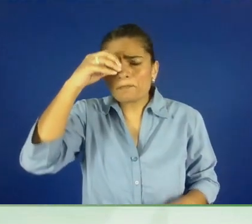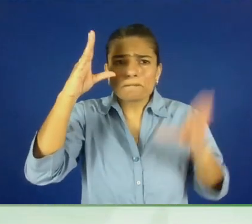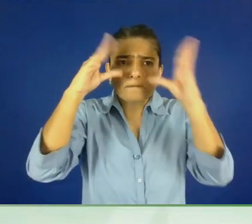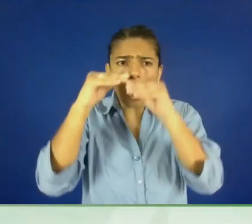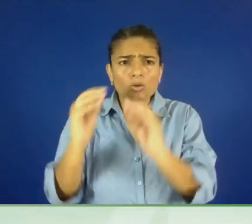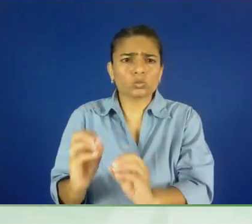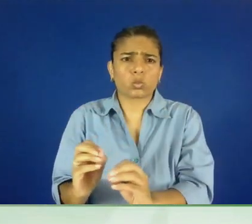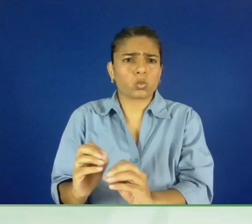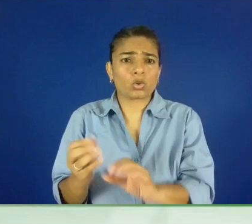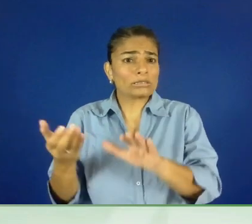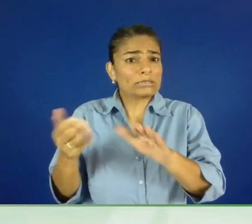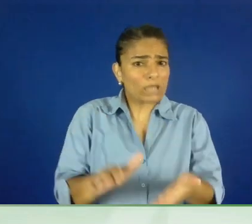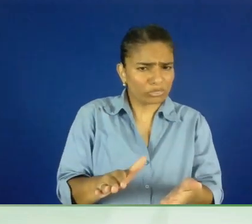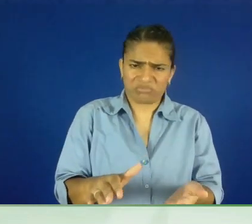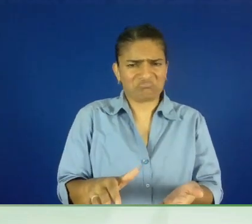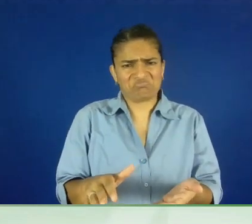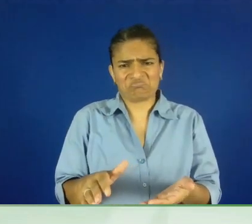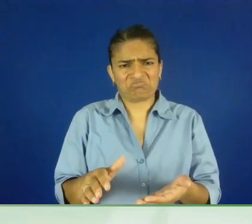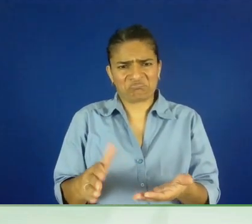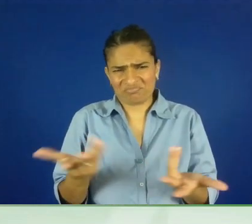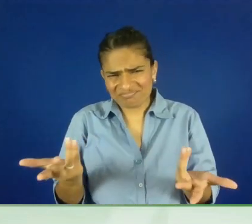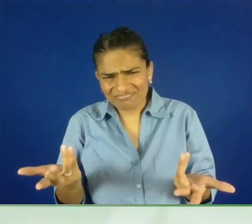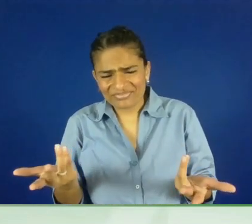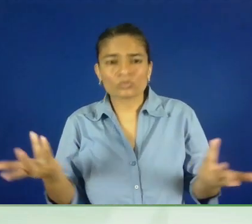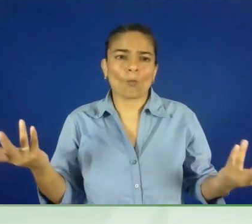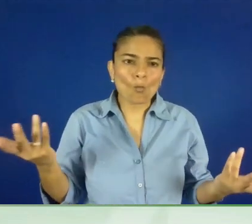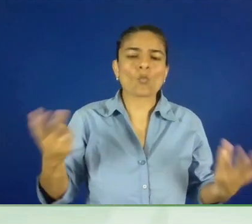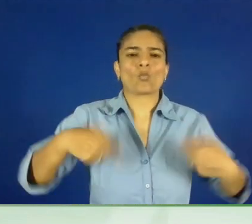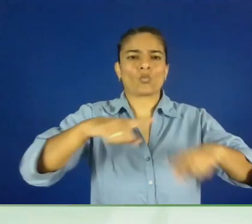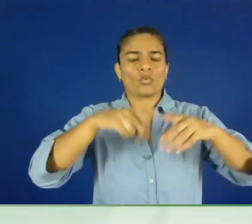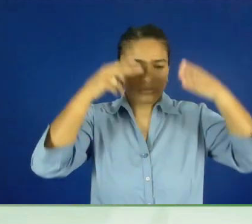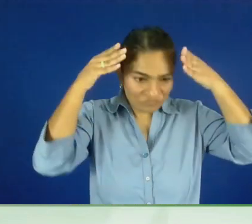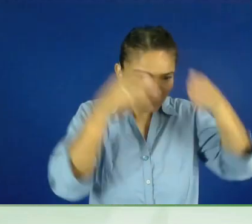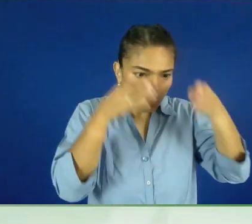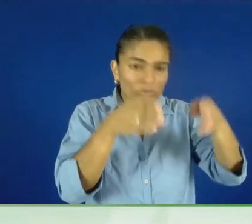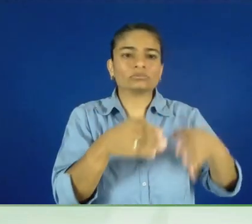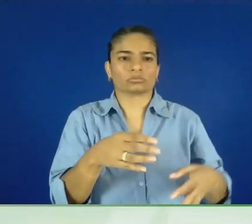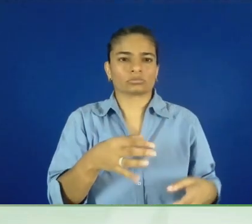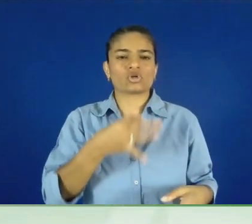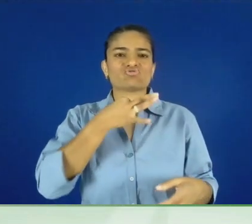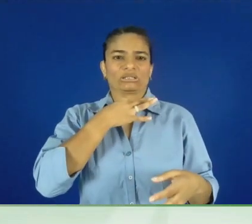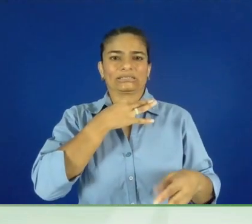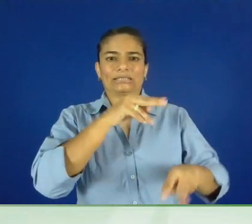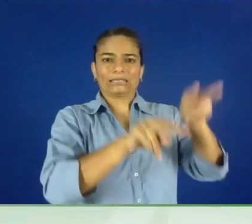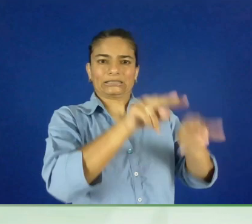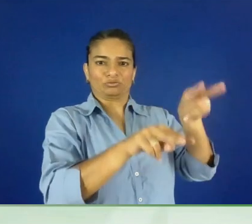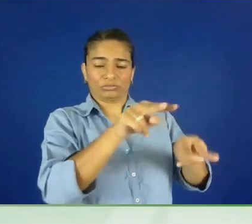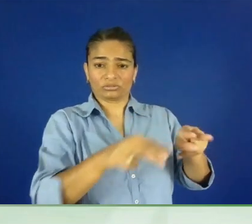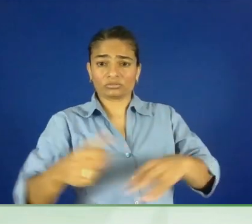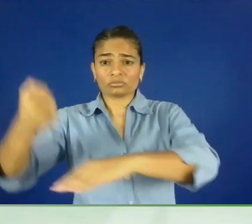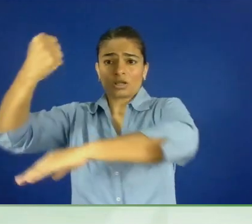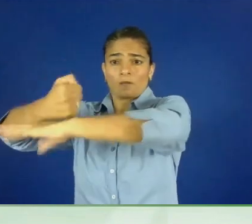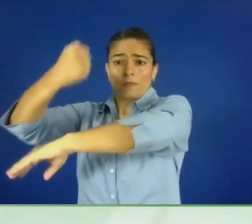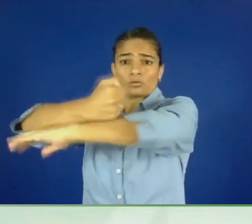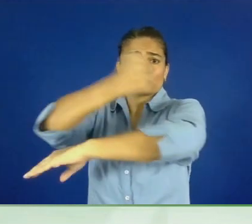on popular products that the companies are using, helping them to look at which populations they are going to